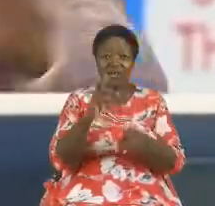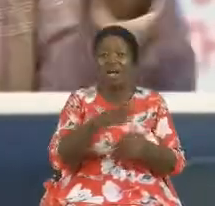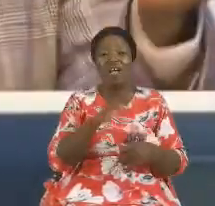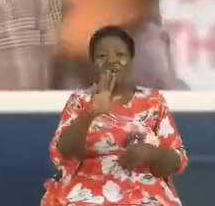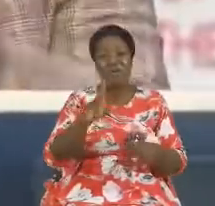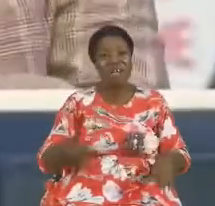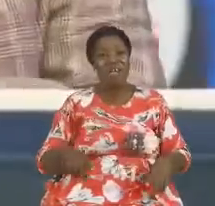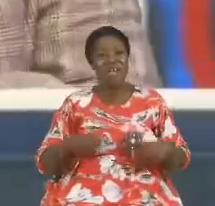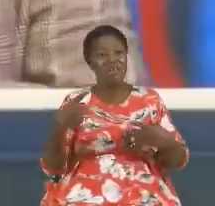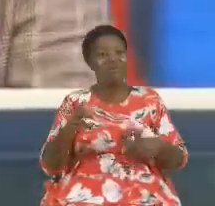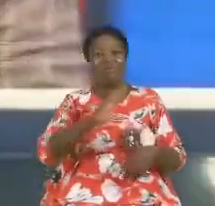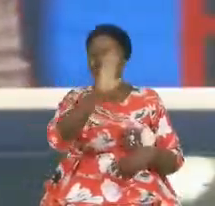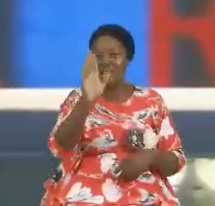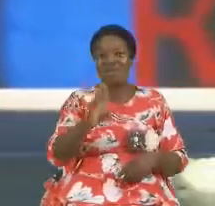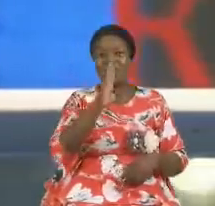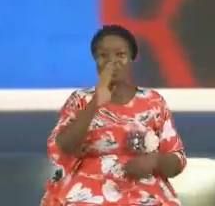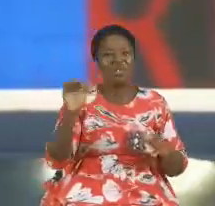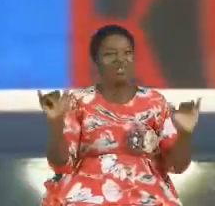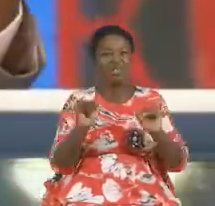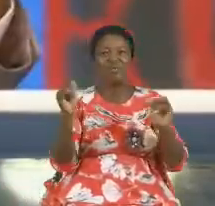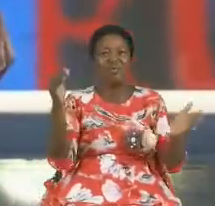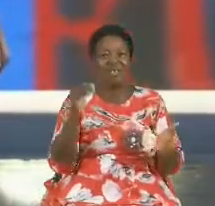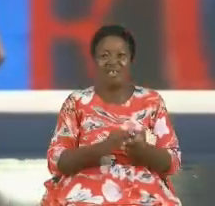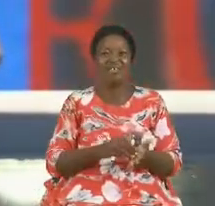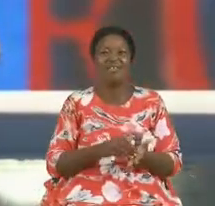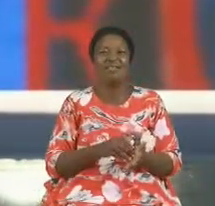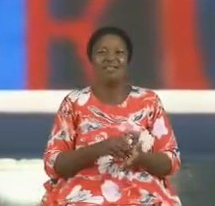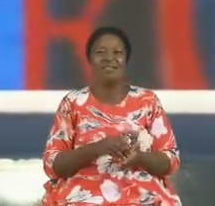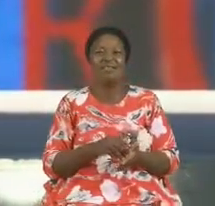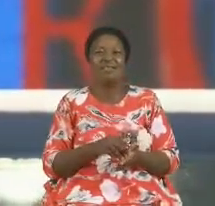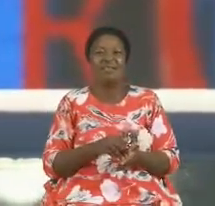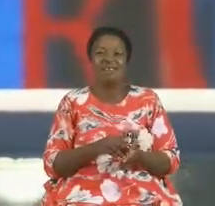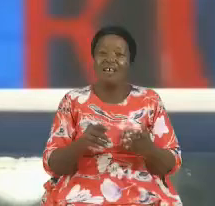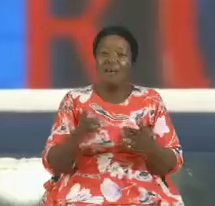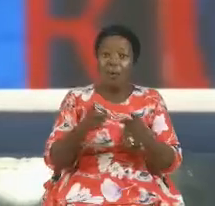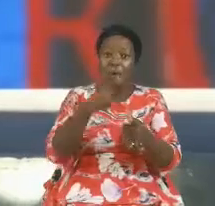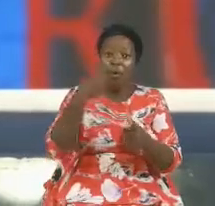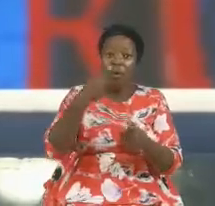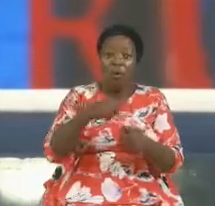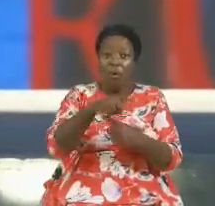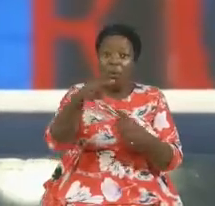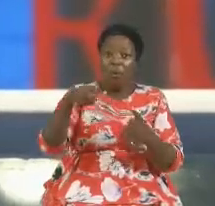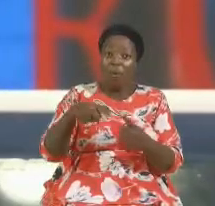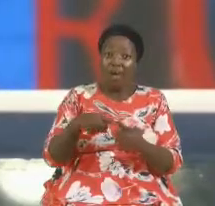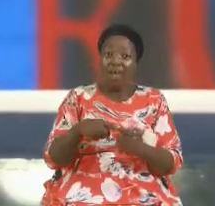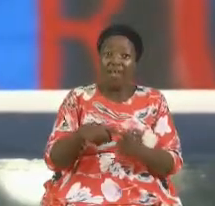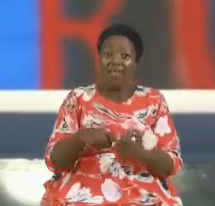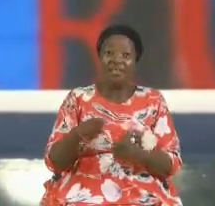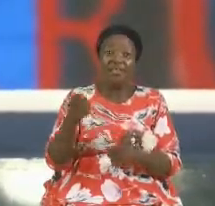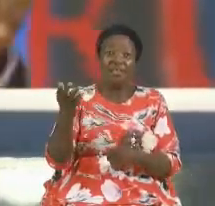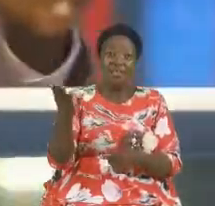who are doing those things against you, and your life will never be the same again.